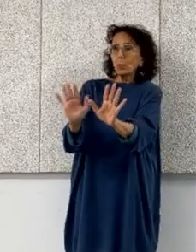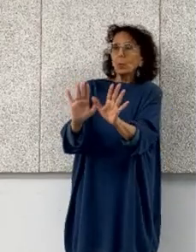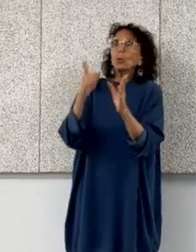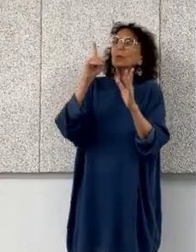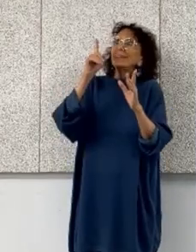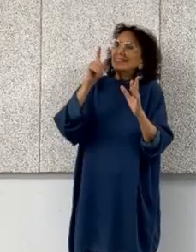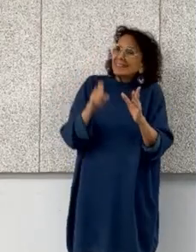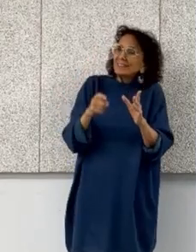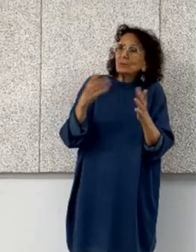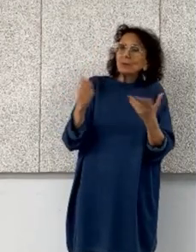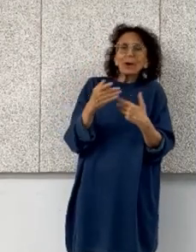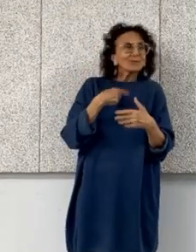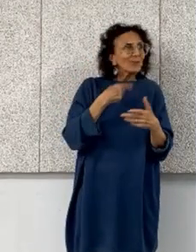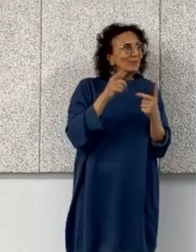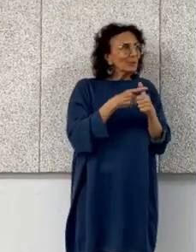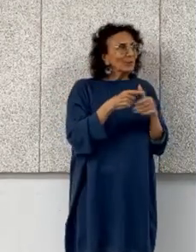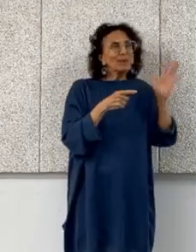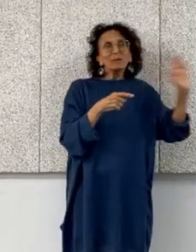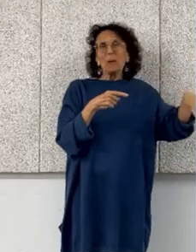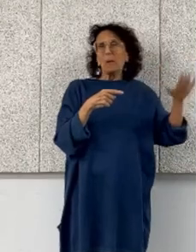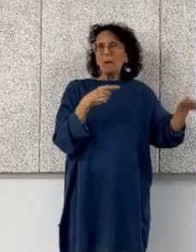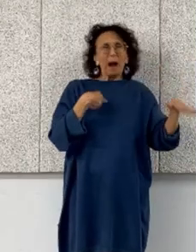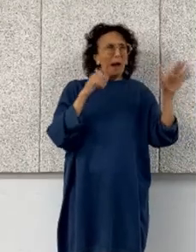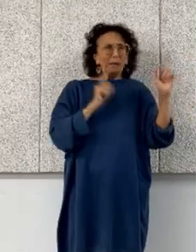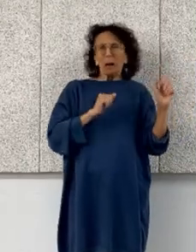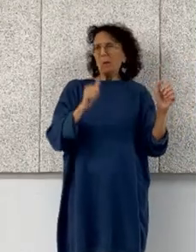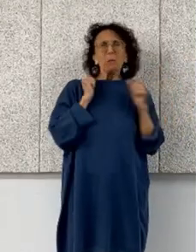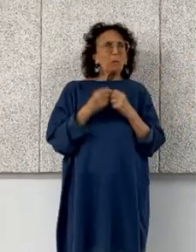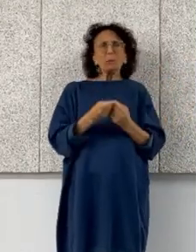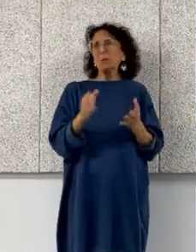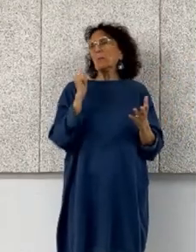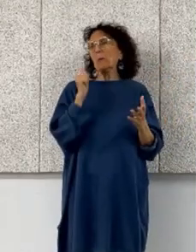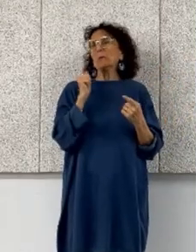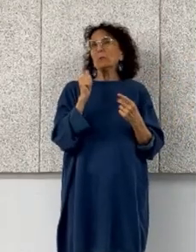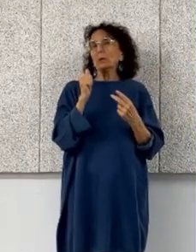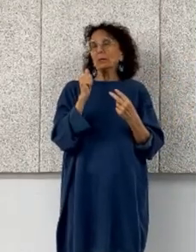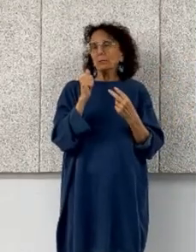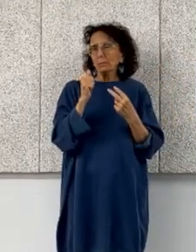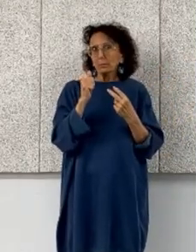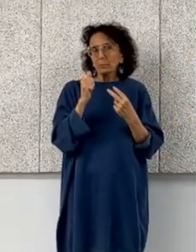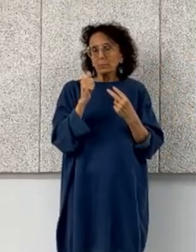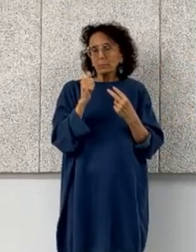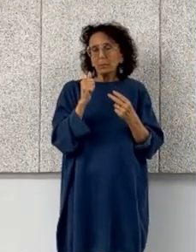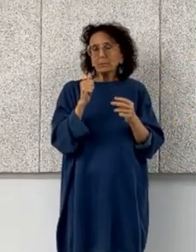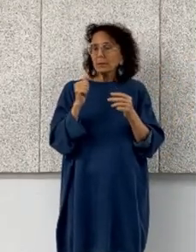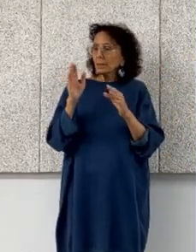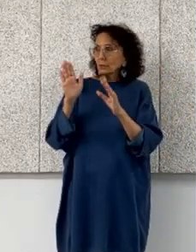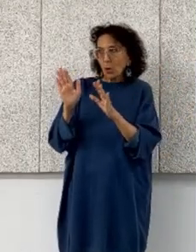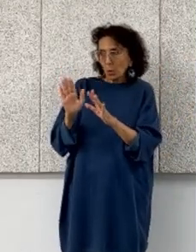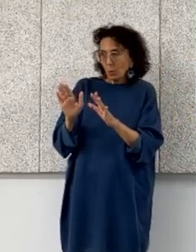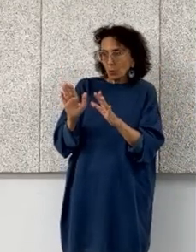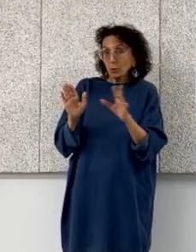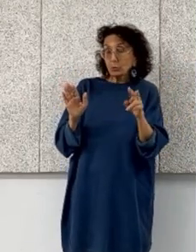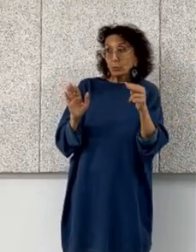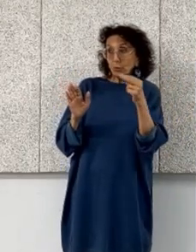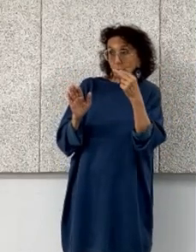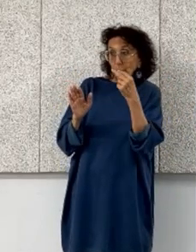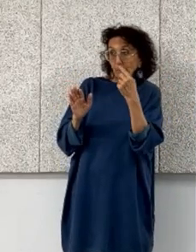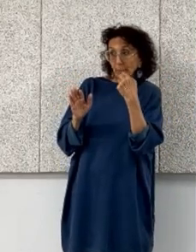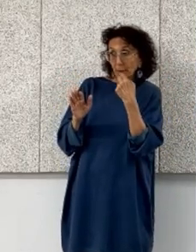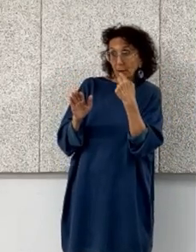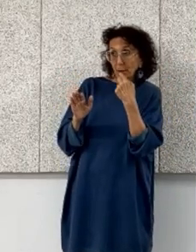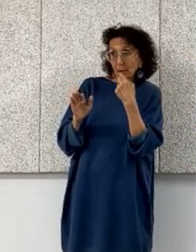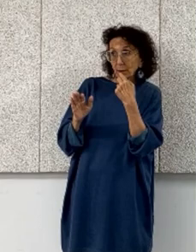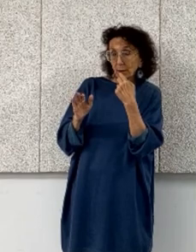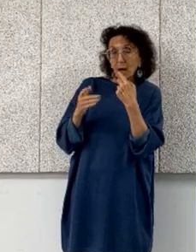And at first I was like, ha ha ha, that's fine. I'm not going to burn out. And then I said, Deeksha, take it seriously. Yep. They're observing you in a way that you